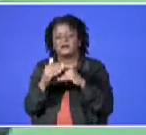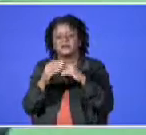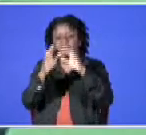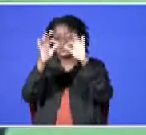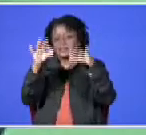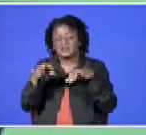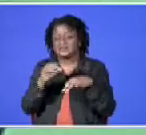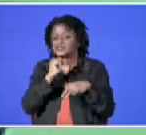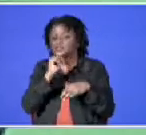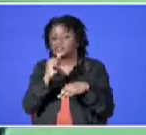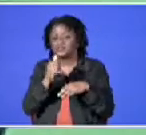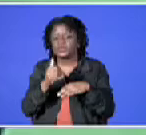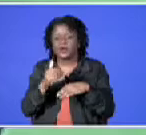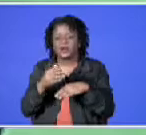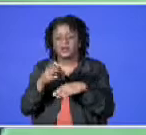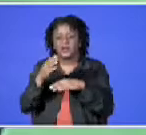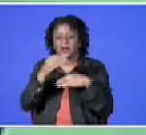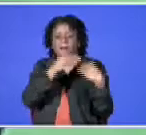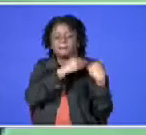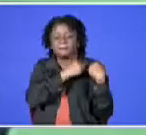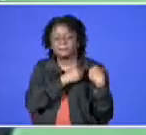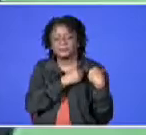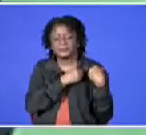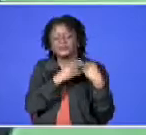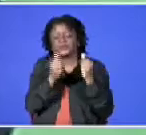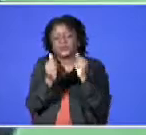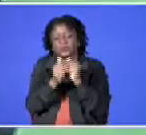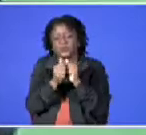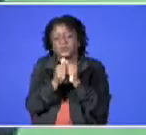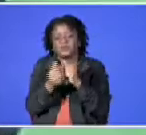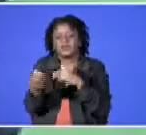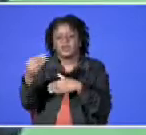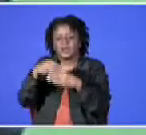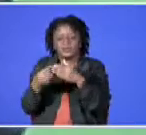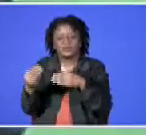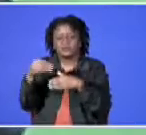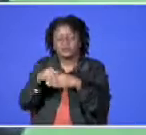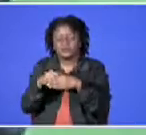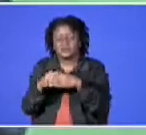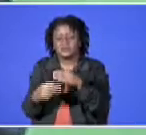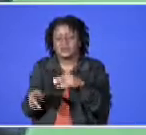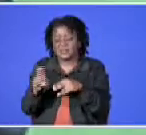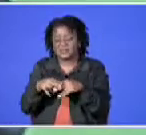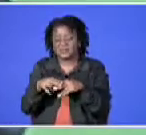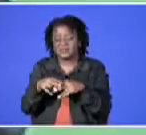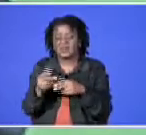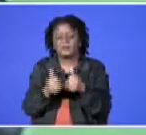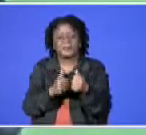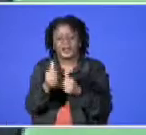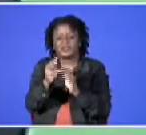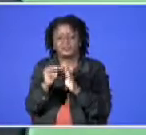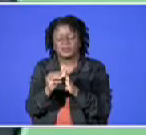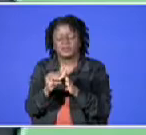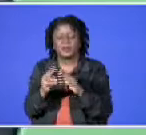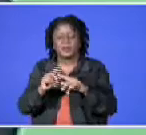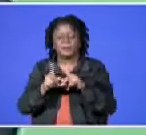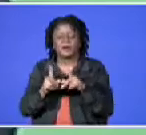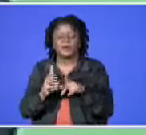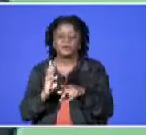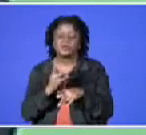assessment, management, and inpatient treatment of COVID cases. But we are not out of the woods yet, Mr.